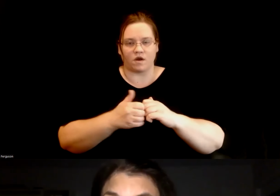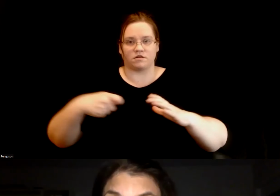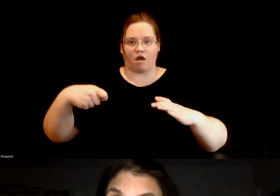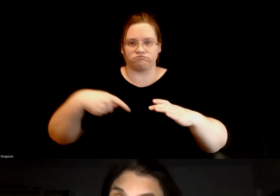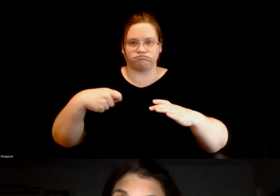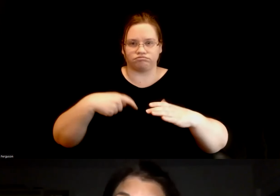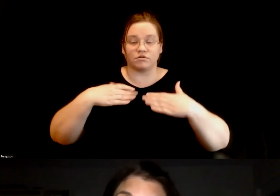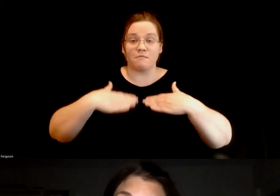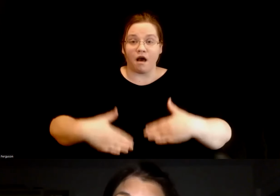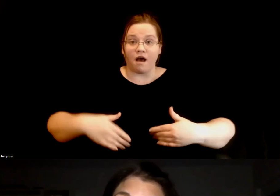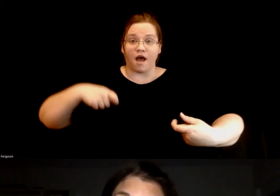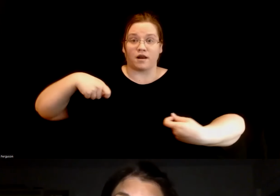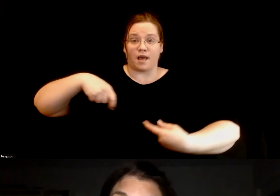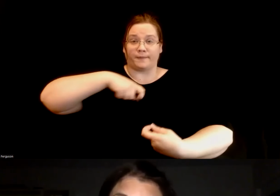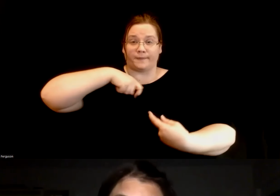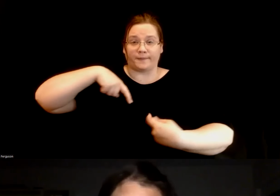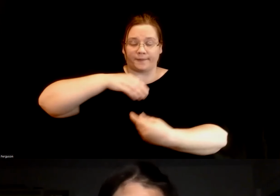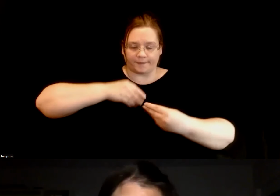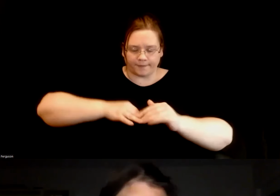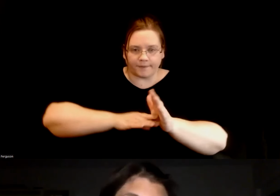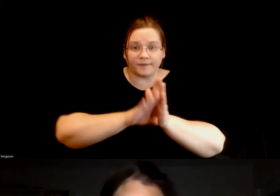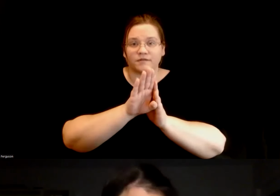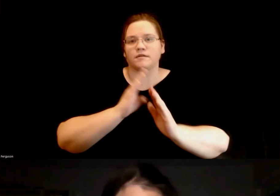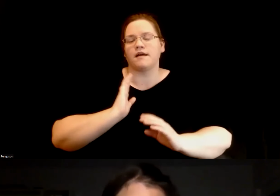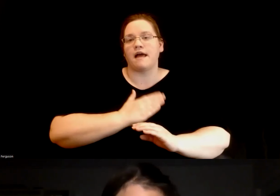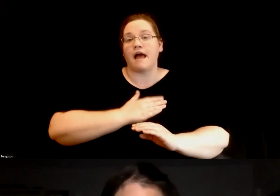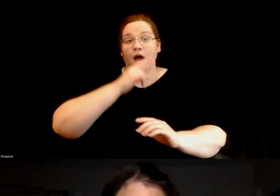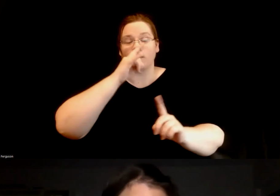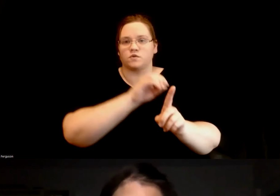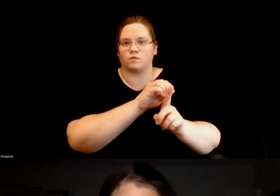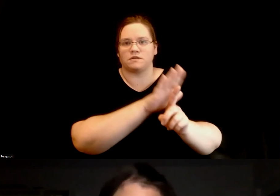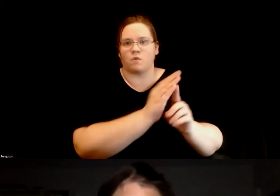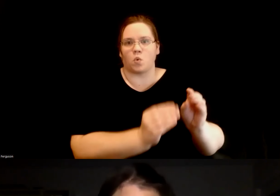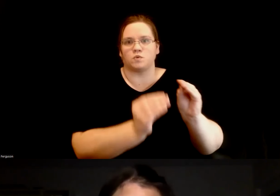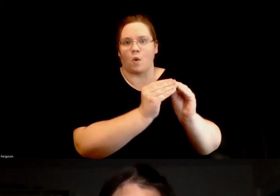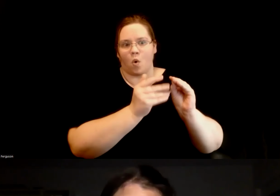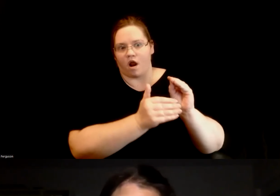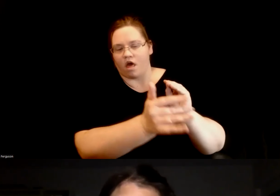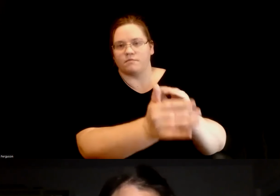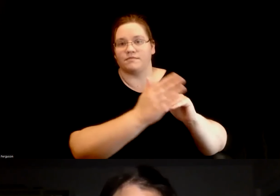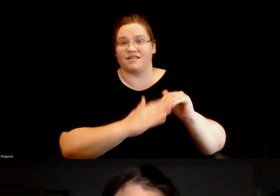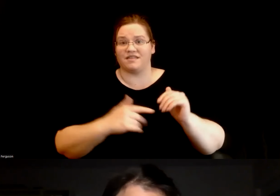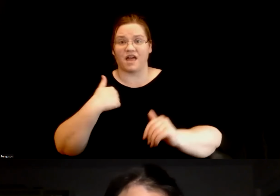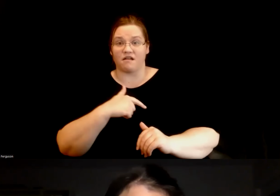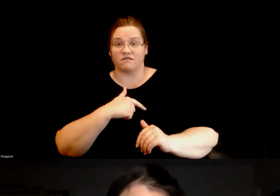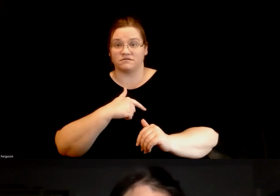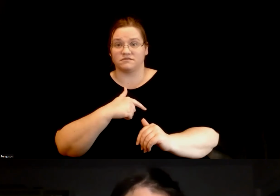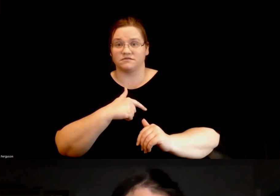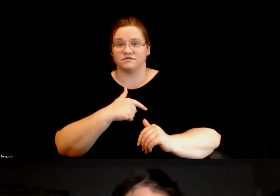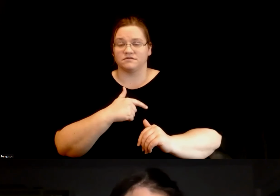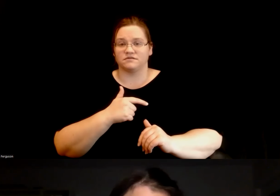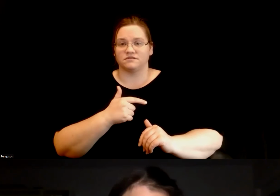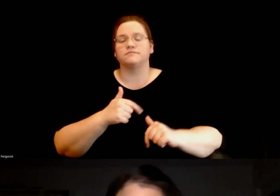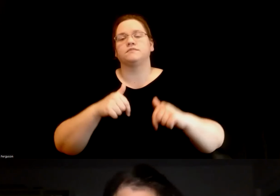virus that probably they will see. I mean, our kids are going to see it more than we're going to see it, right? Like, they're going to see it over and over again, probably for their lifetime. And this is